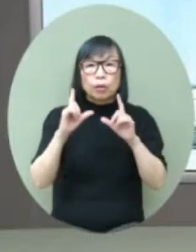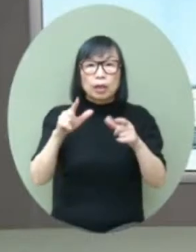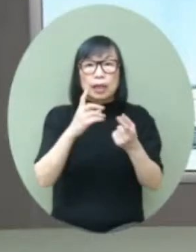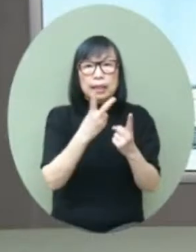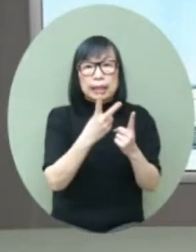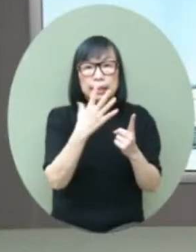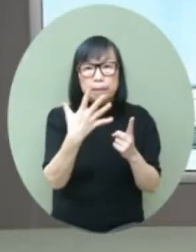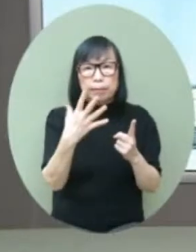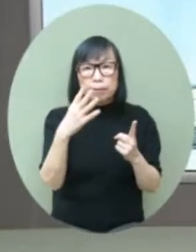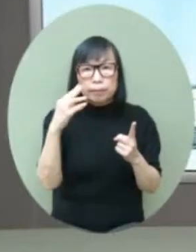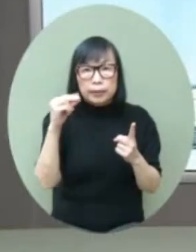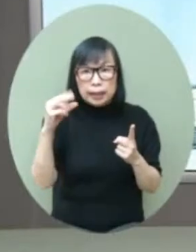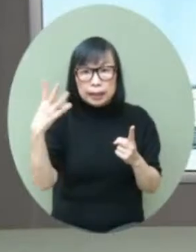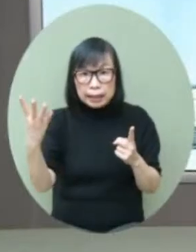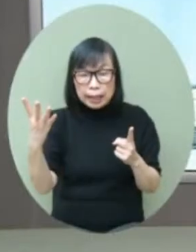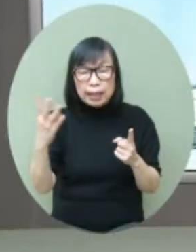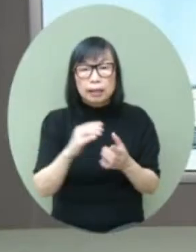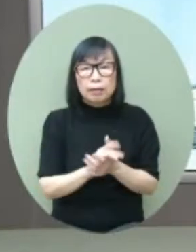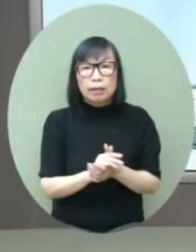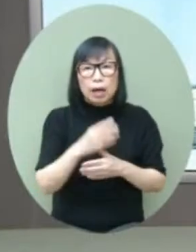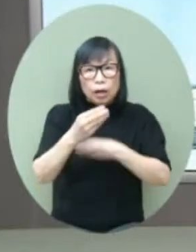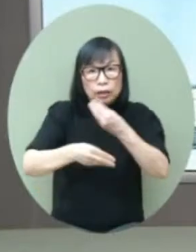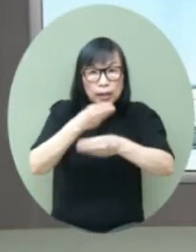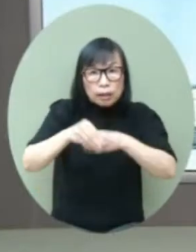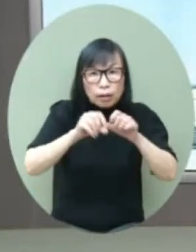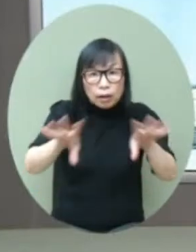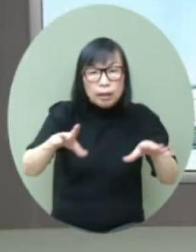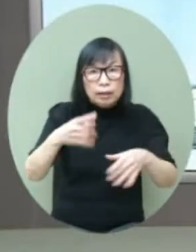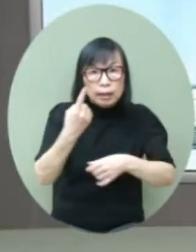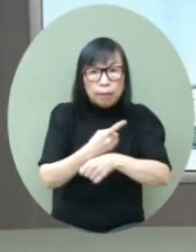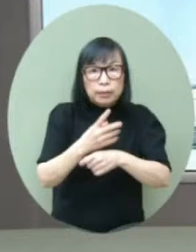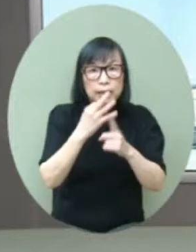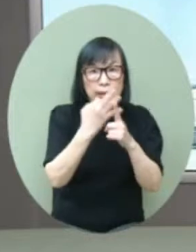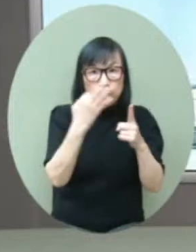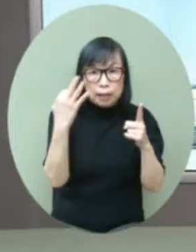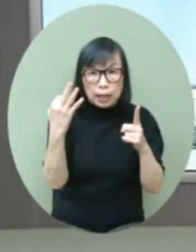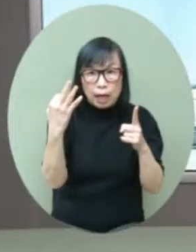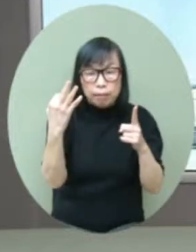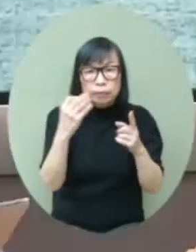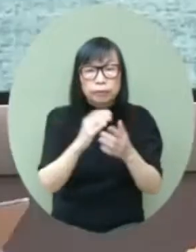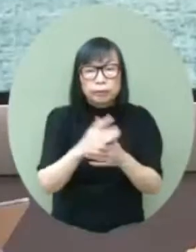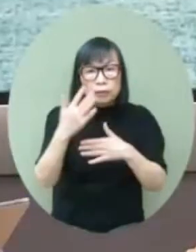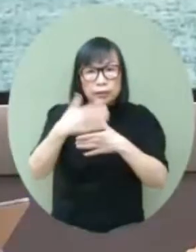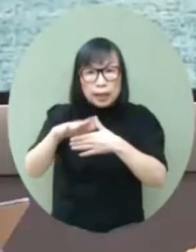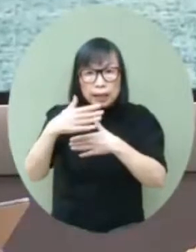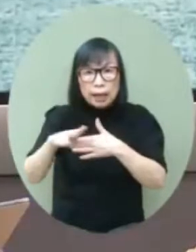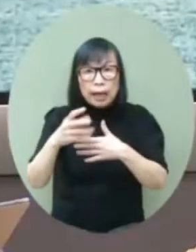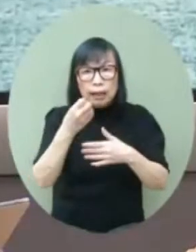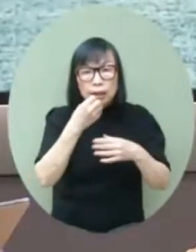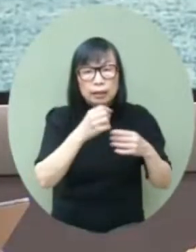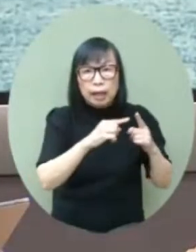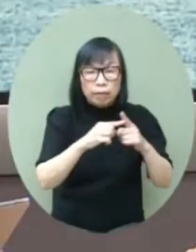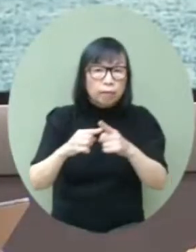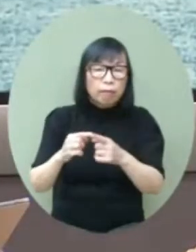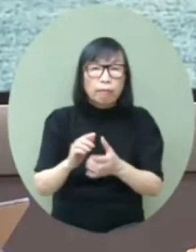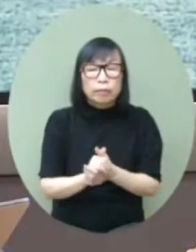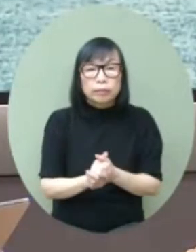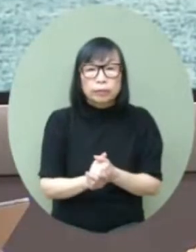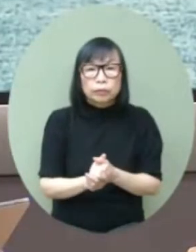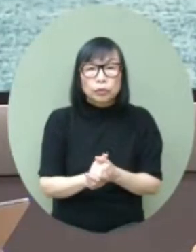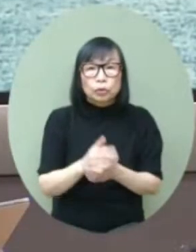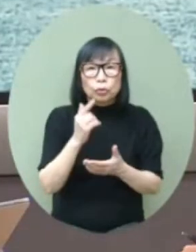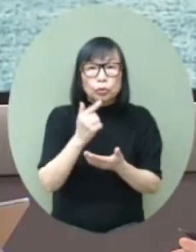quarantined? Regarding 12574, she had so far infected 13 other